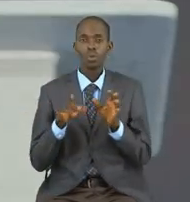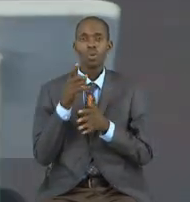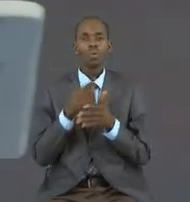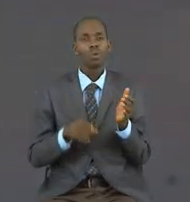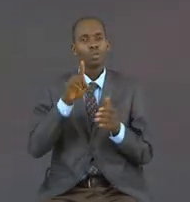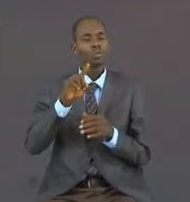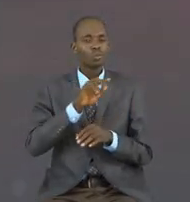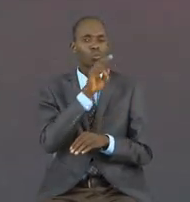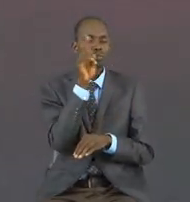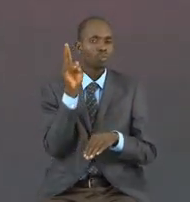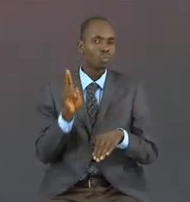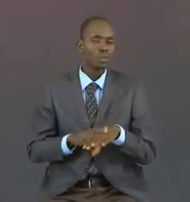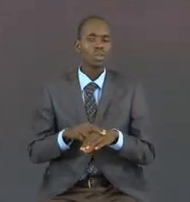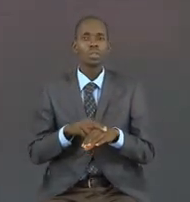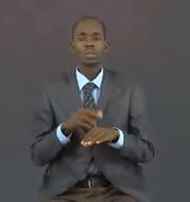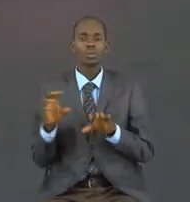do regularly,